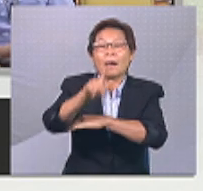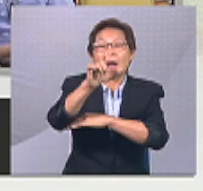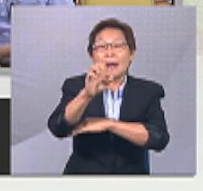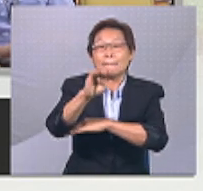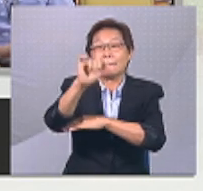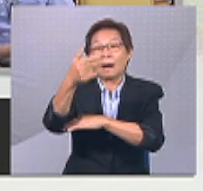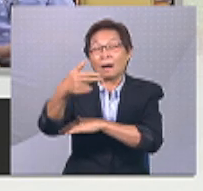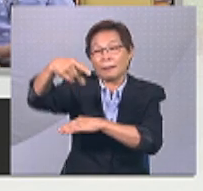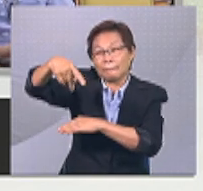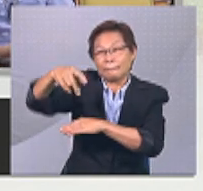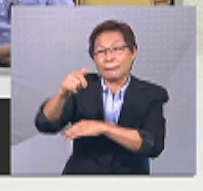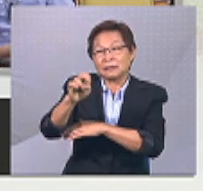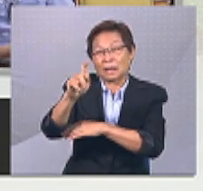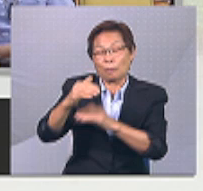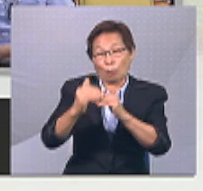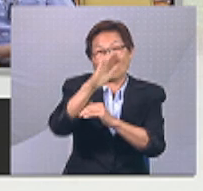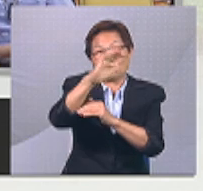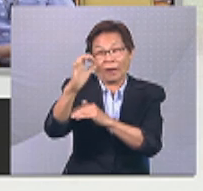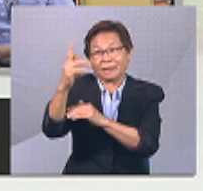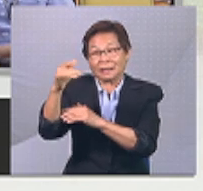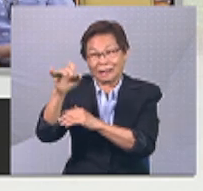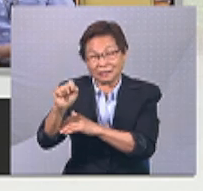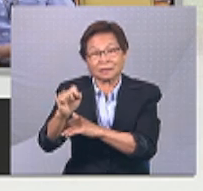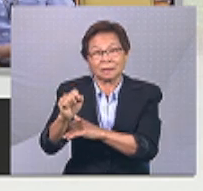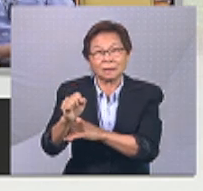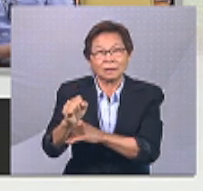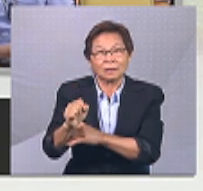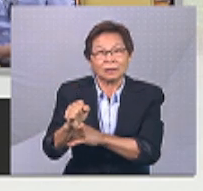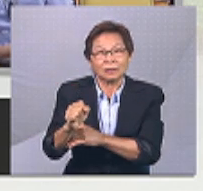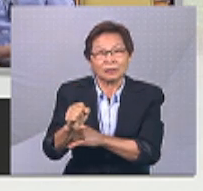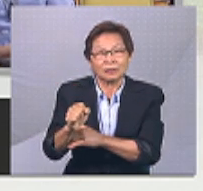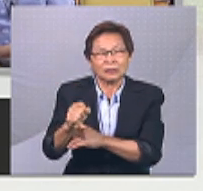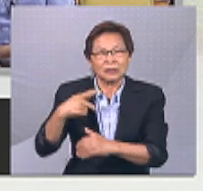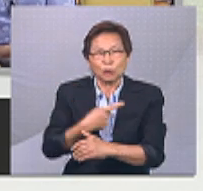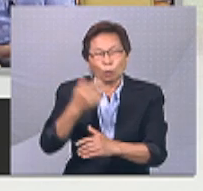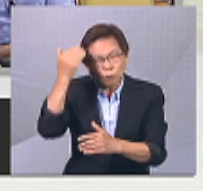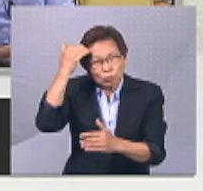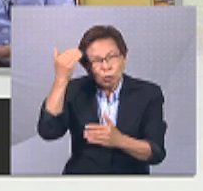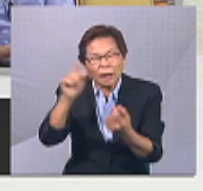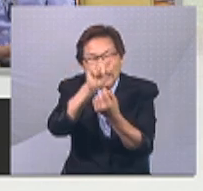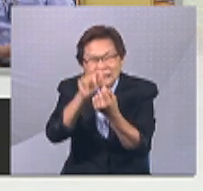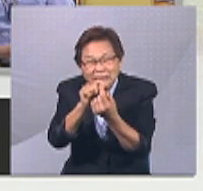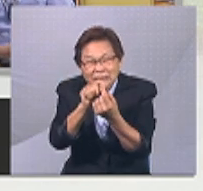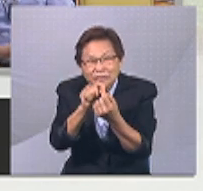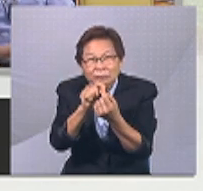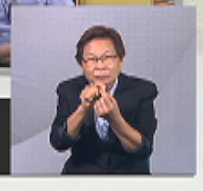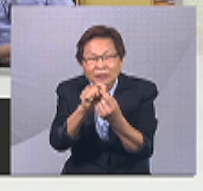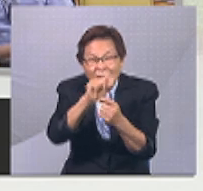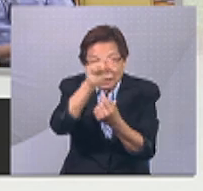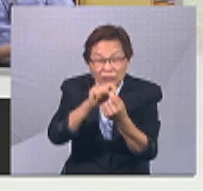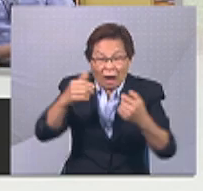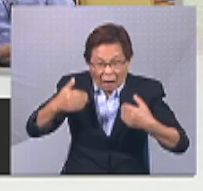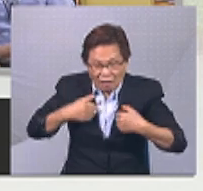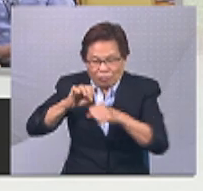now there's more recovered cases there, so we may want to know exactly what are the active cases in those red zone